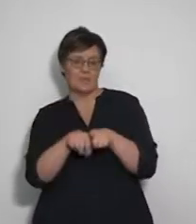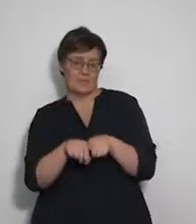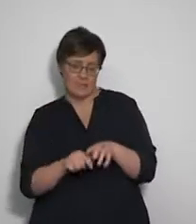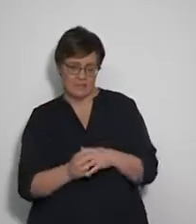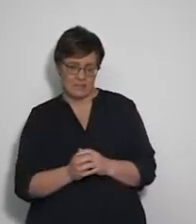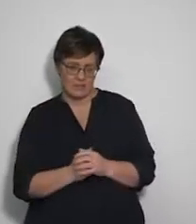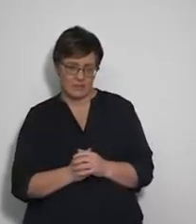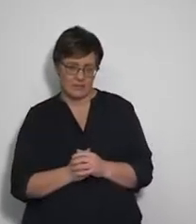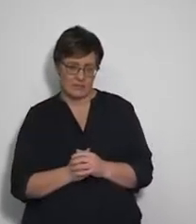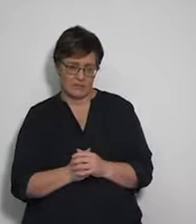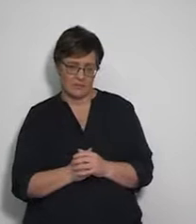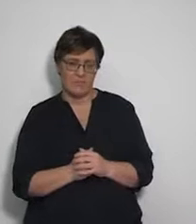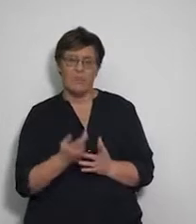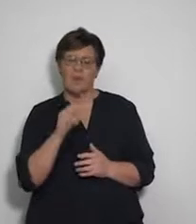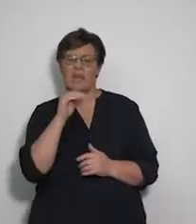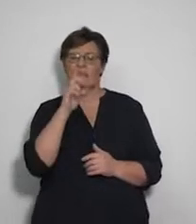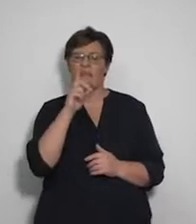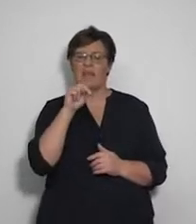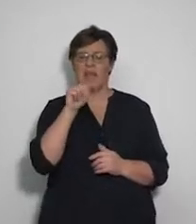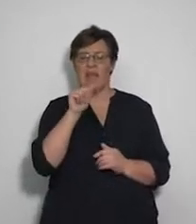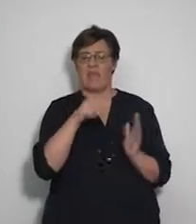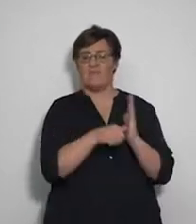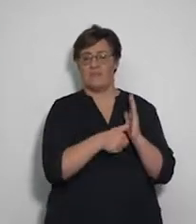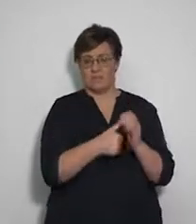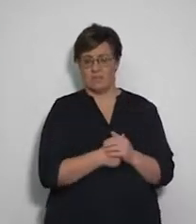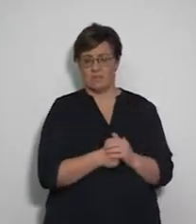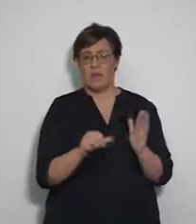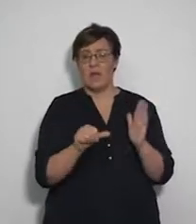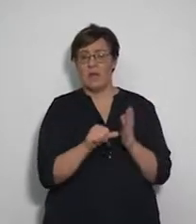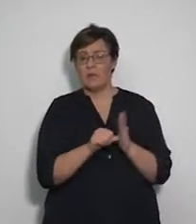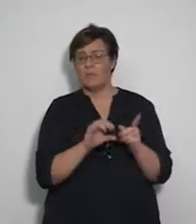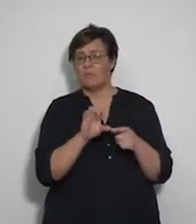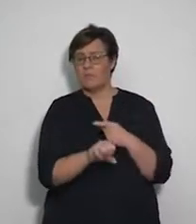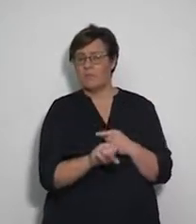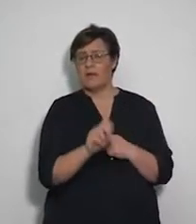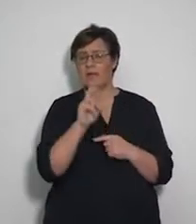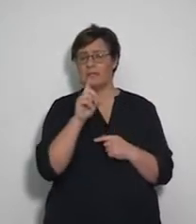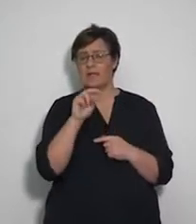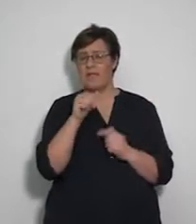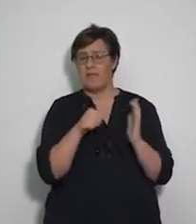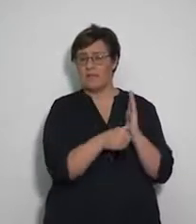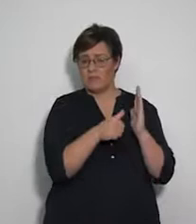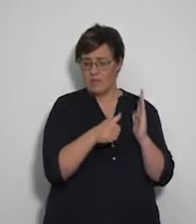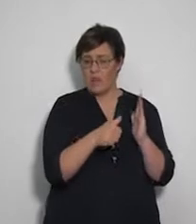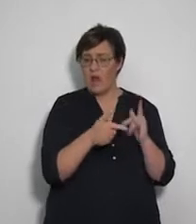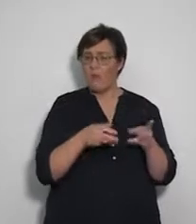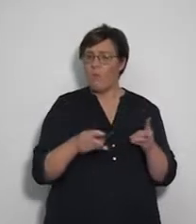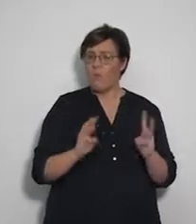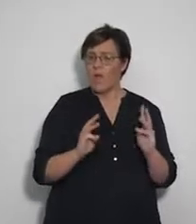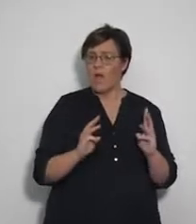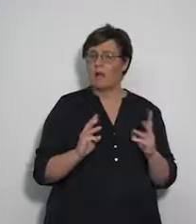tested, or what we call DNA fingerprinted. And it's important that we recognize that DNA fingerprinting is a technique that